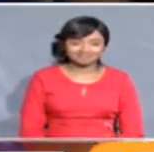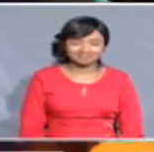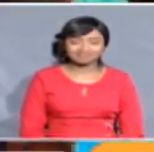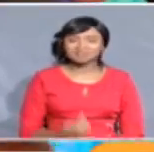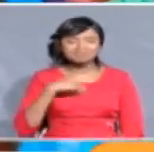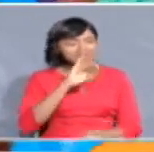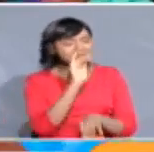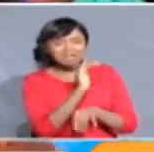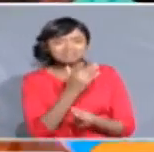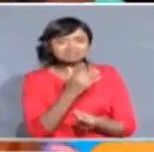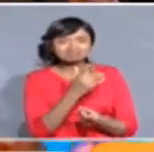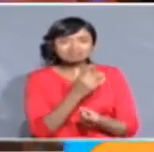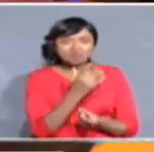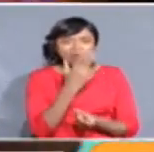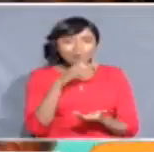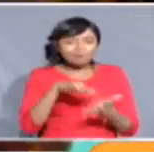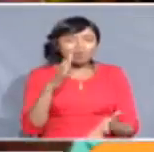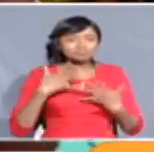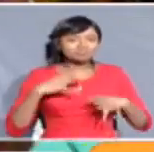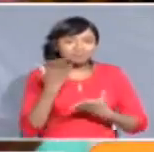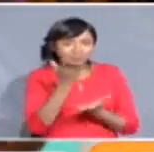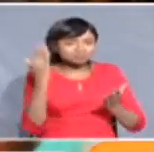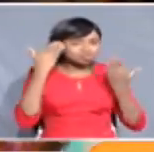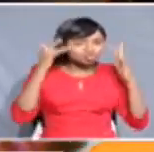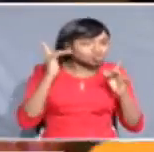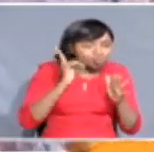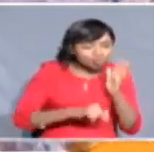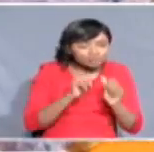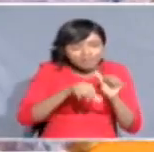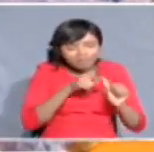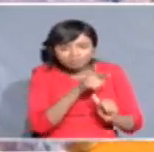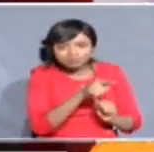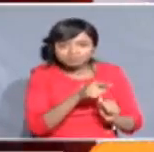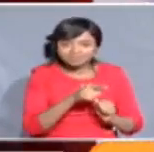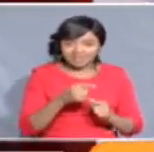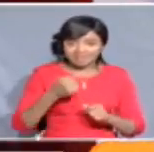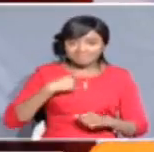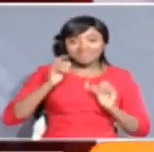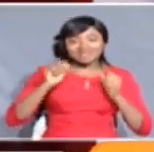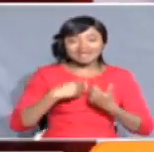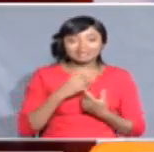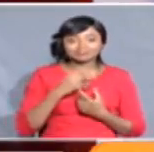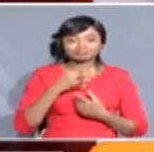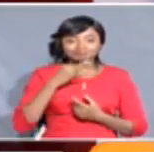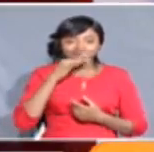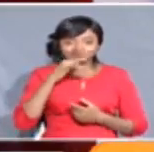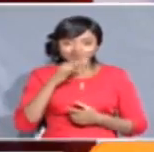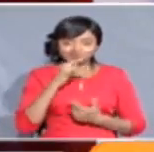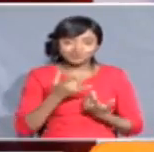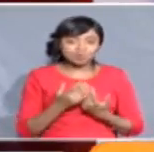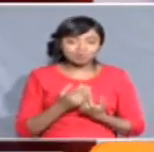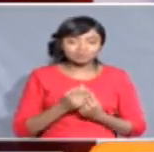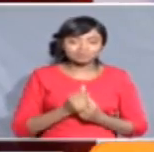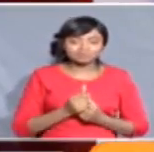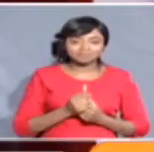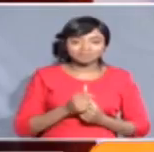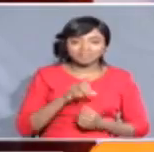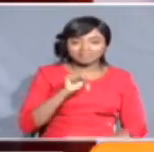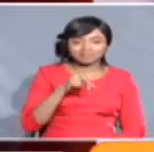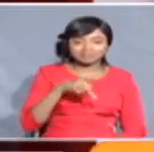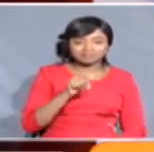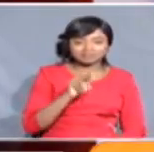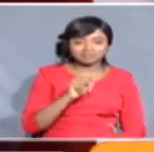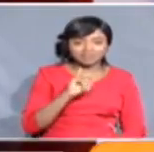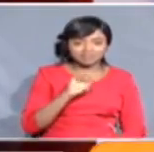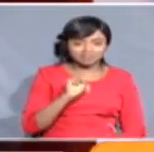I ask her what most people don't know about her. So I speak Spanish. Oh, ¿cómo estás? Muy bien.